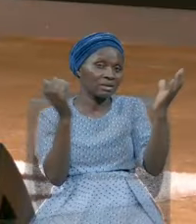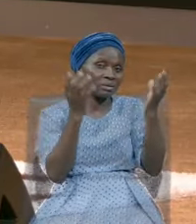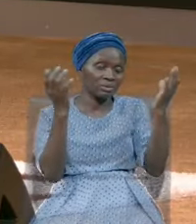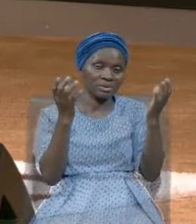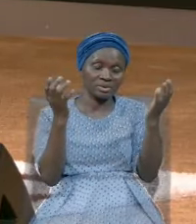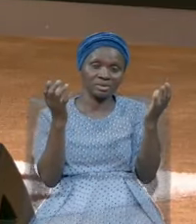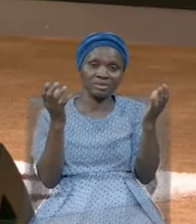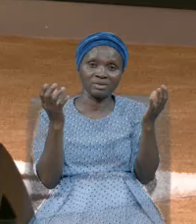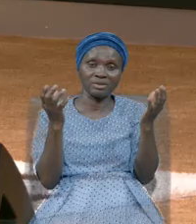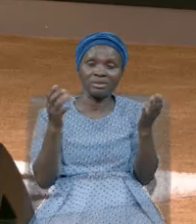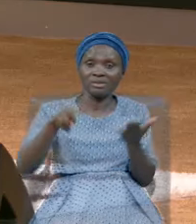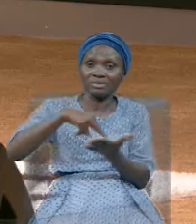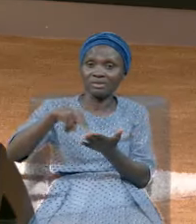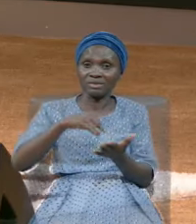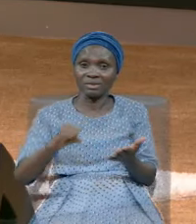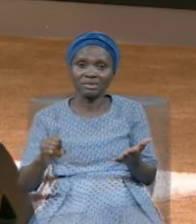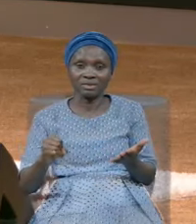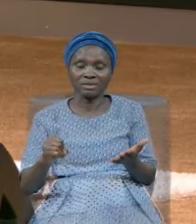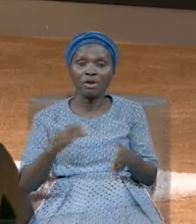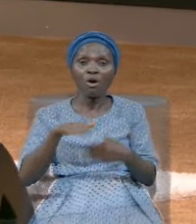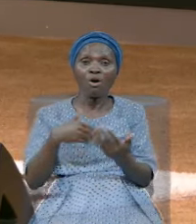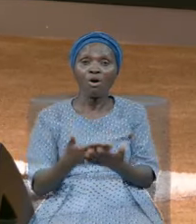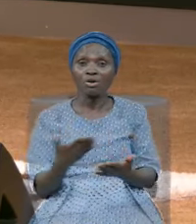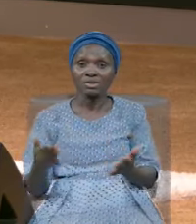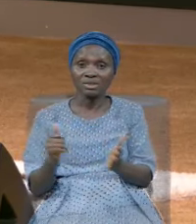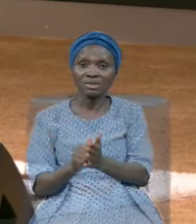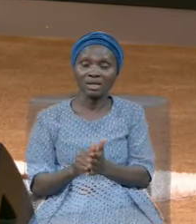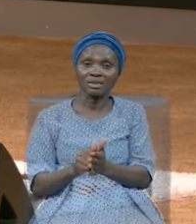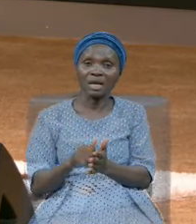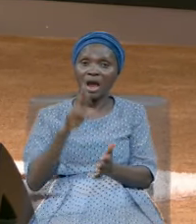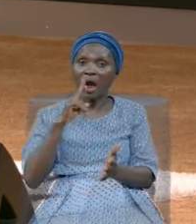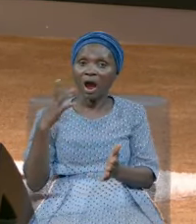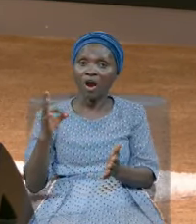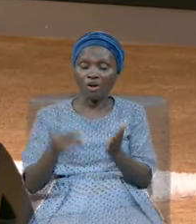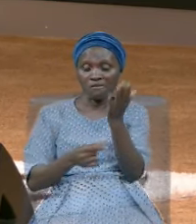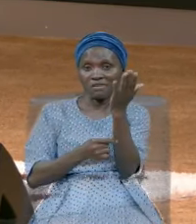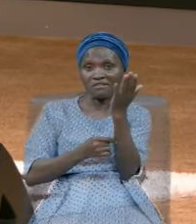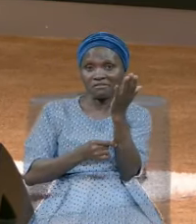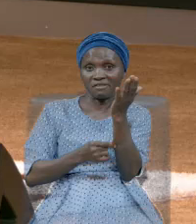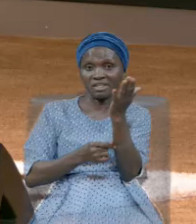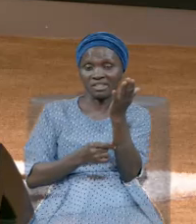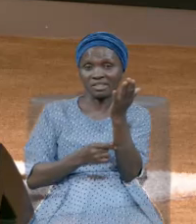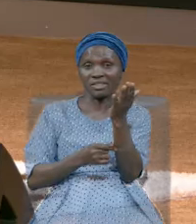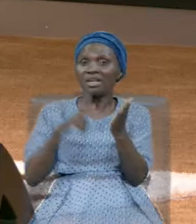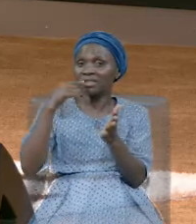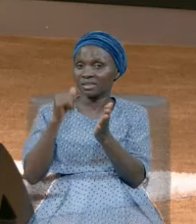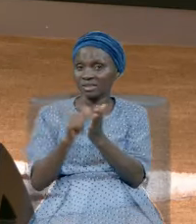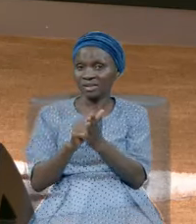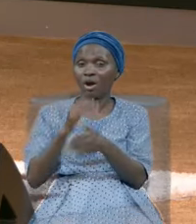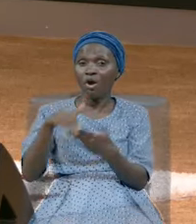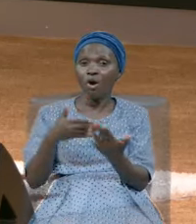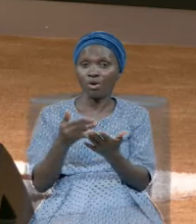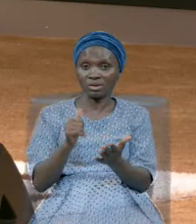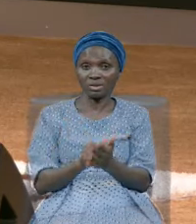celebrating, all the things that are of the flesh, it says, for all that is in the